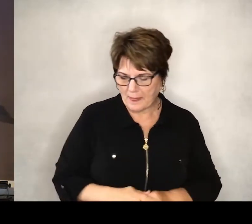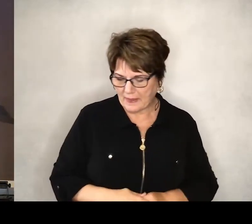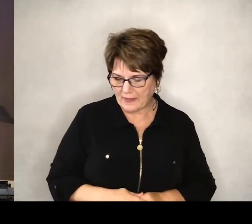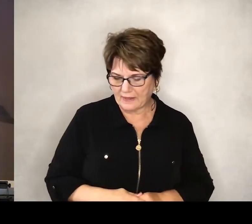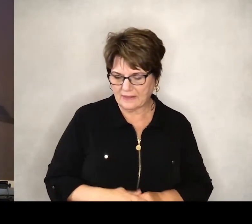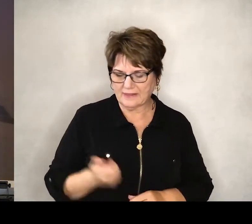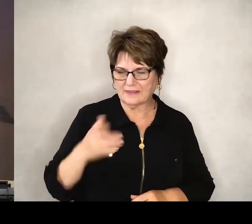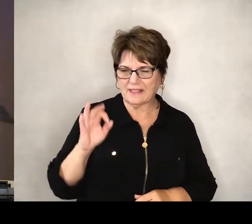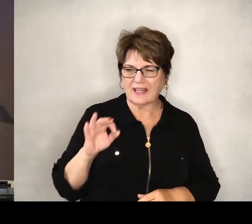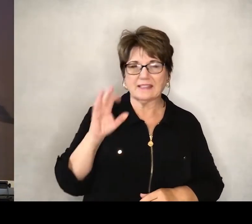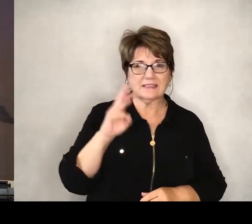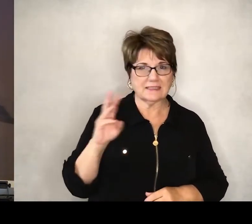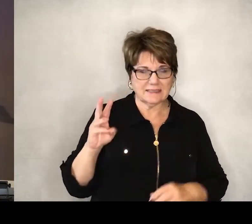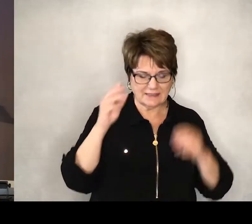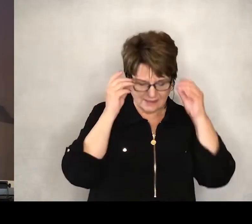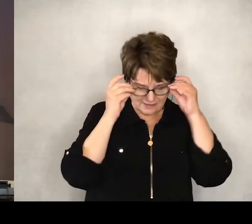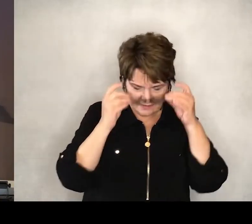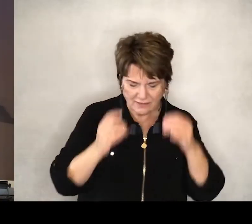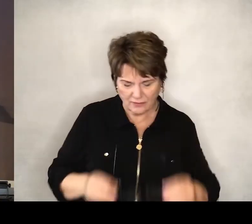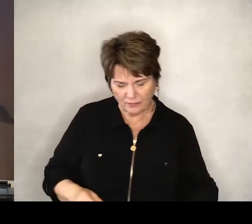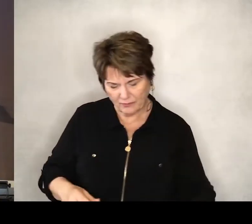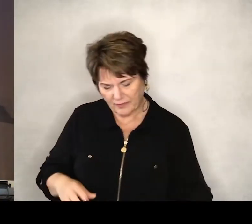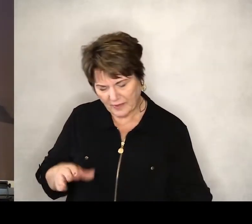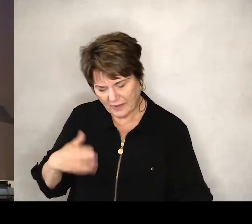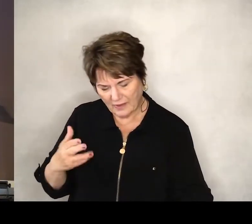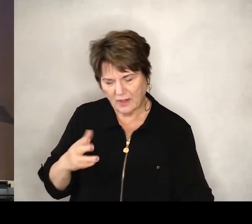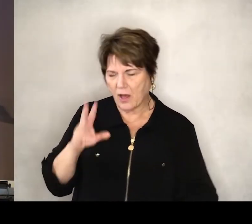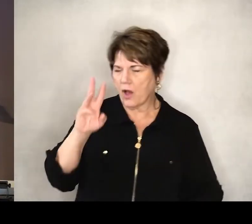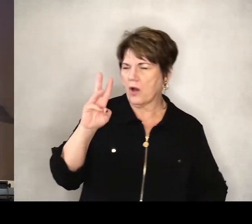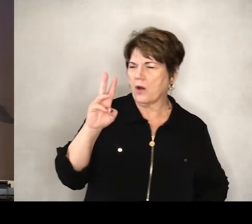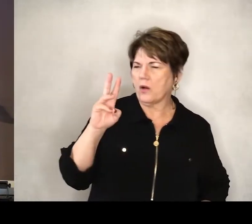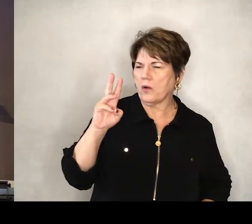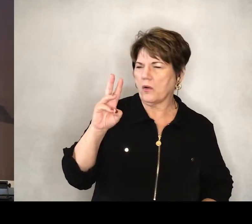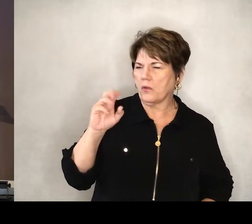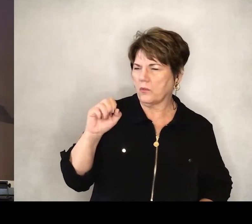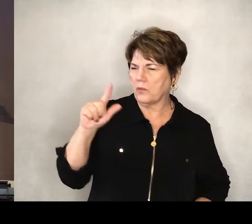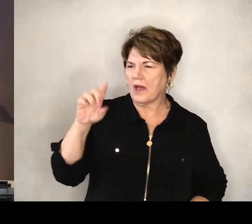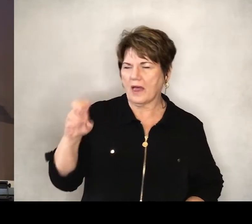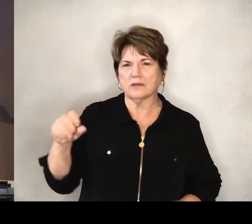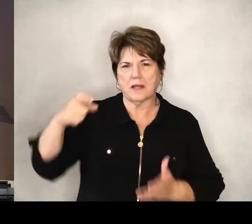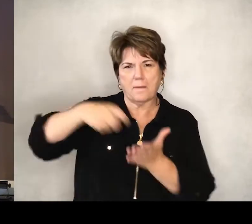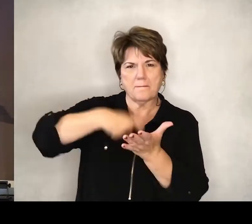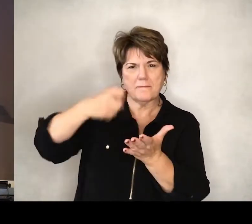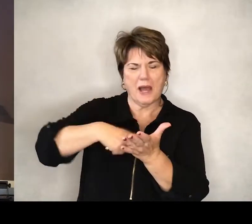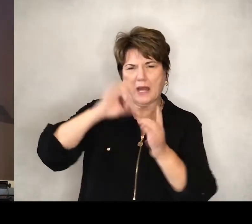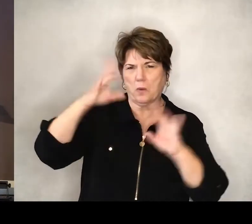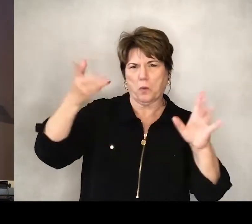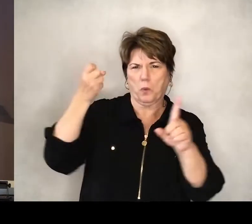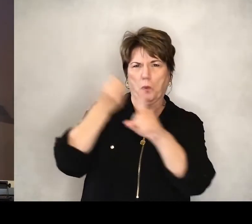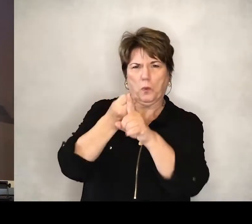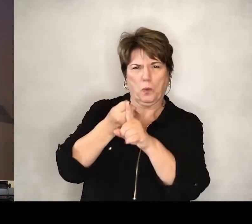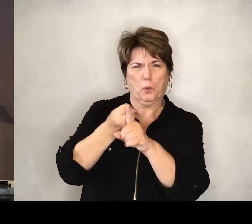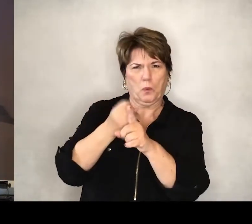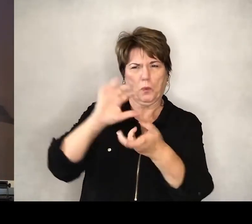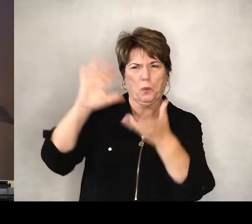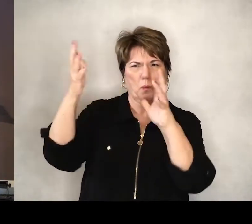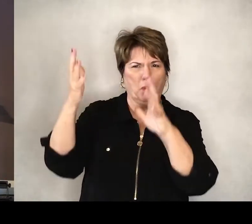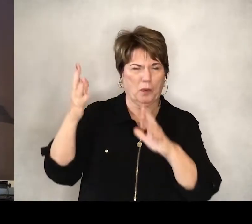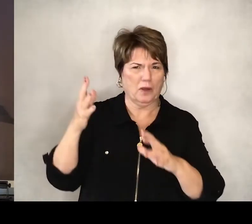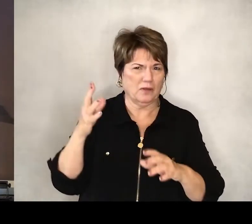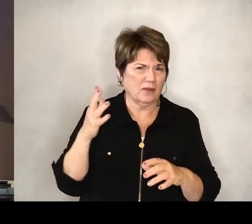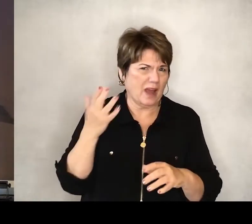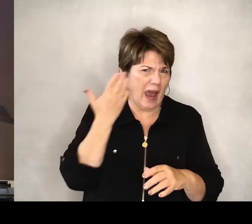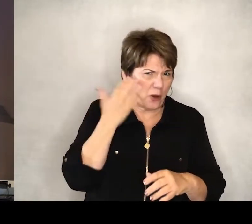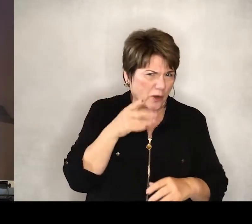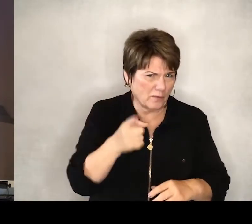And 1966, in Wales, there's a mining disaster that took place. I don't know if you've ever sort of read